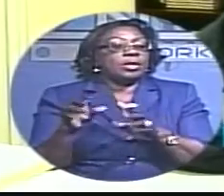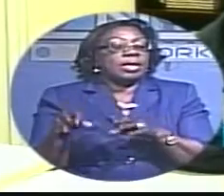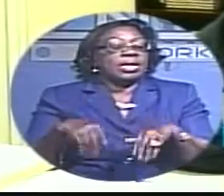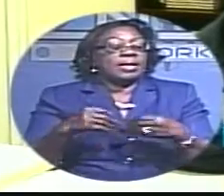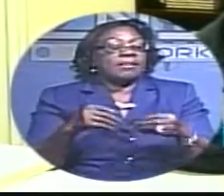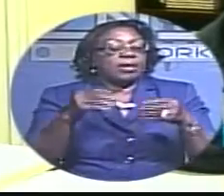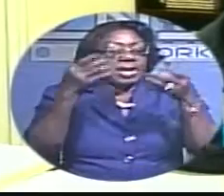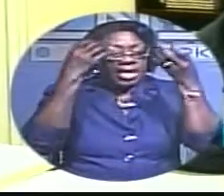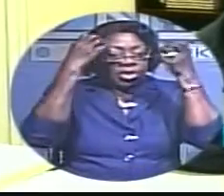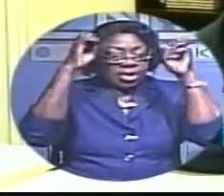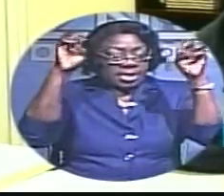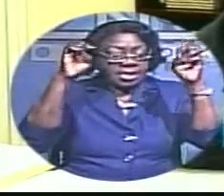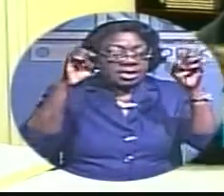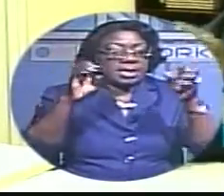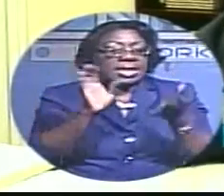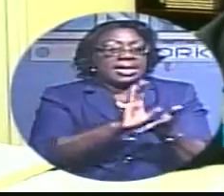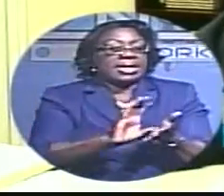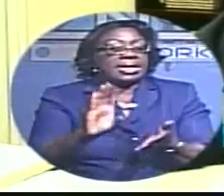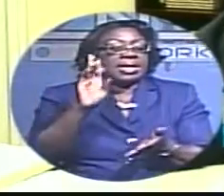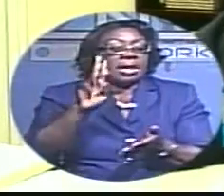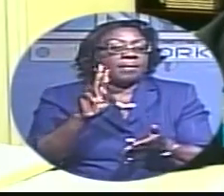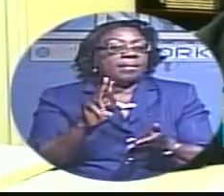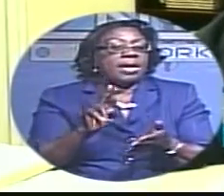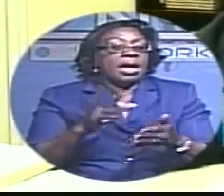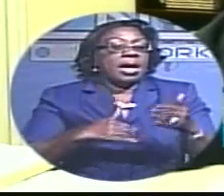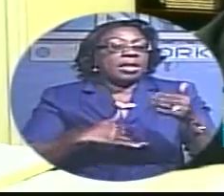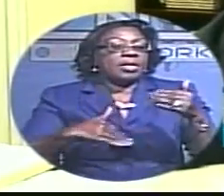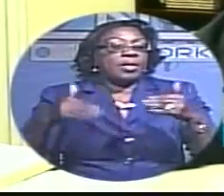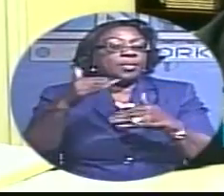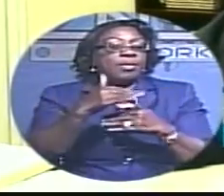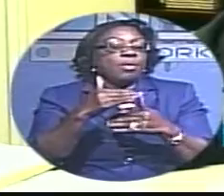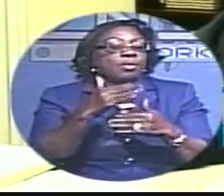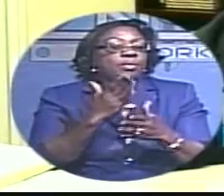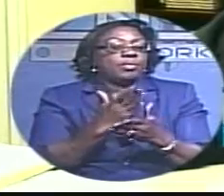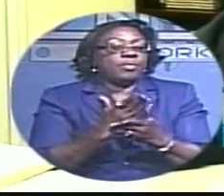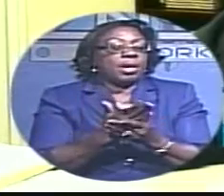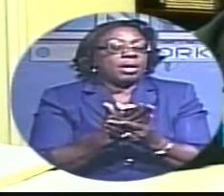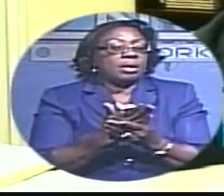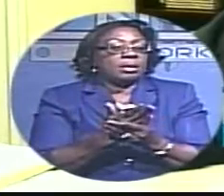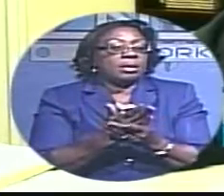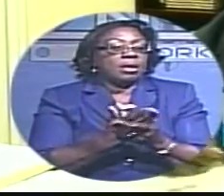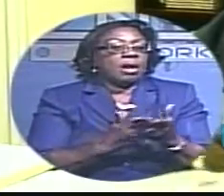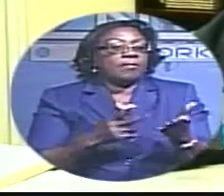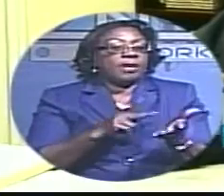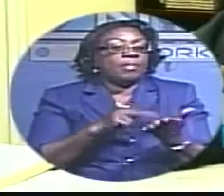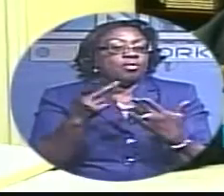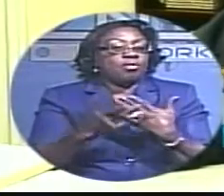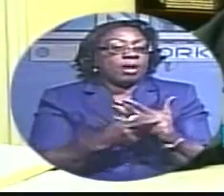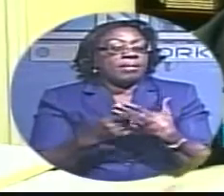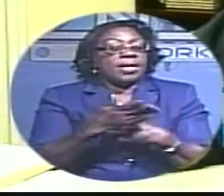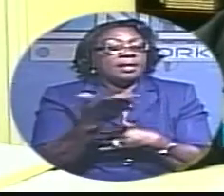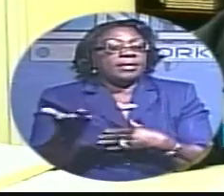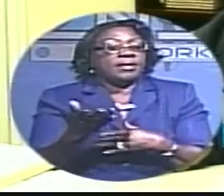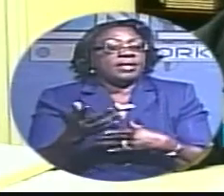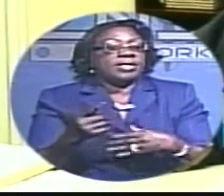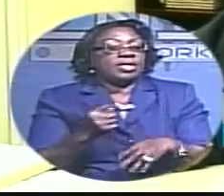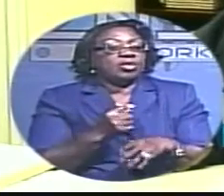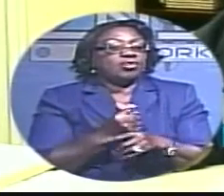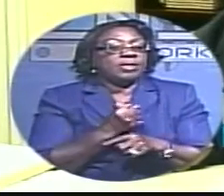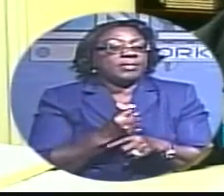and as the other component, cleanup, and as the other part of that program, there is the